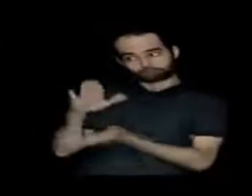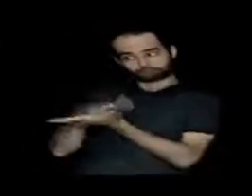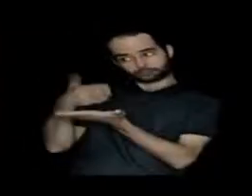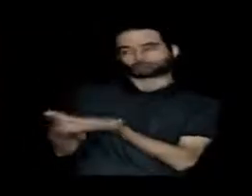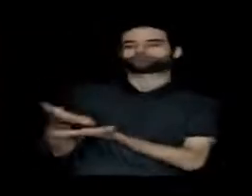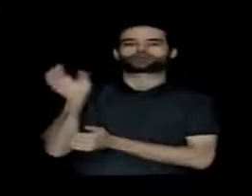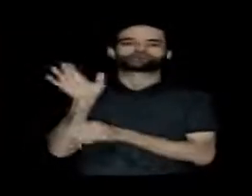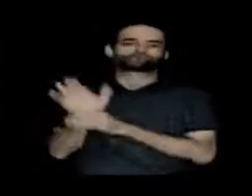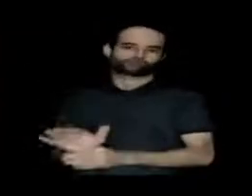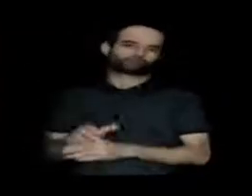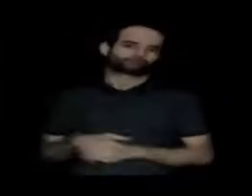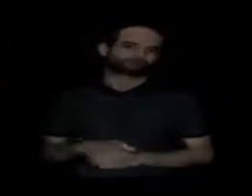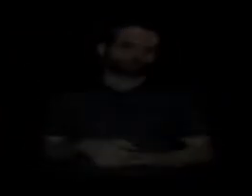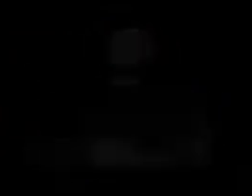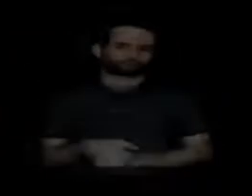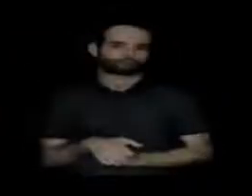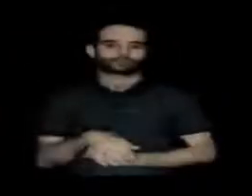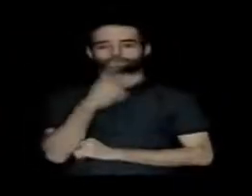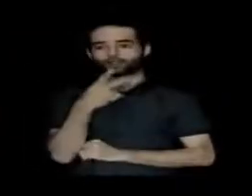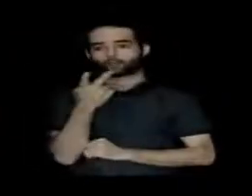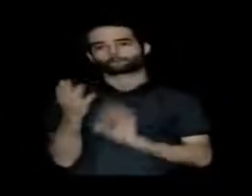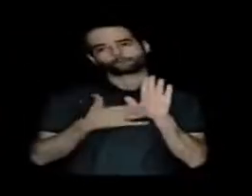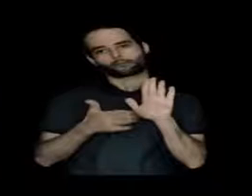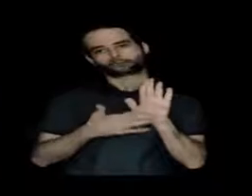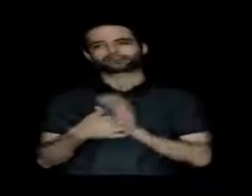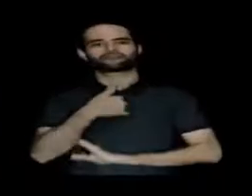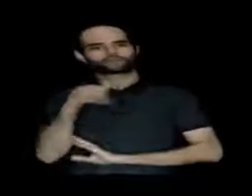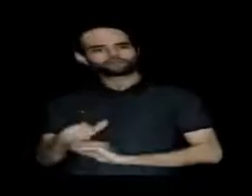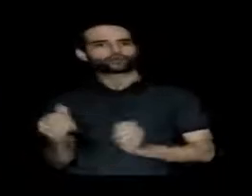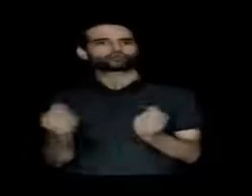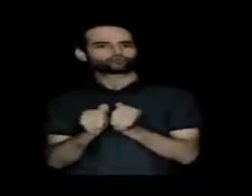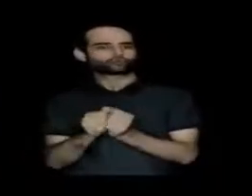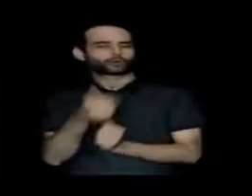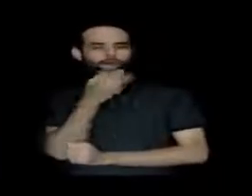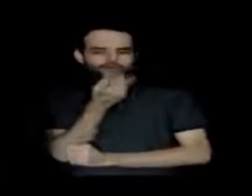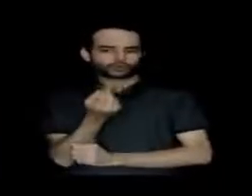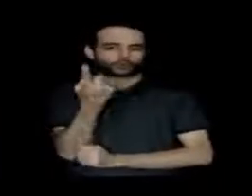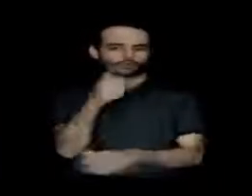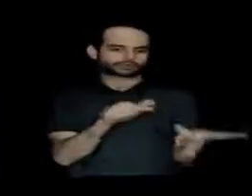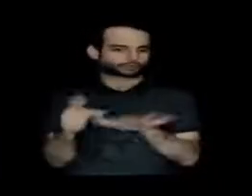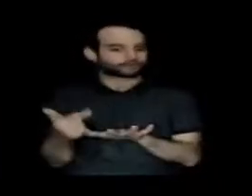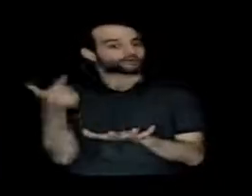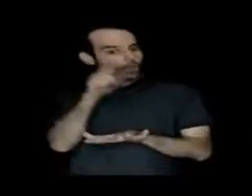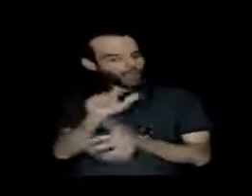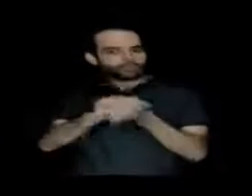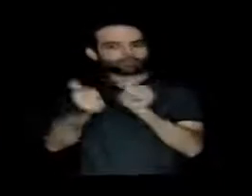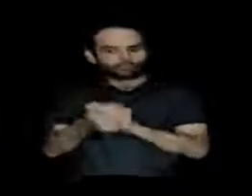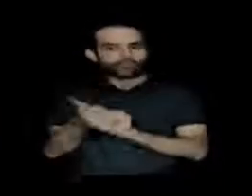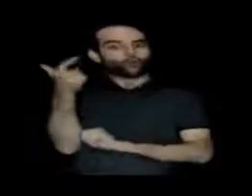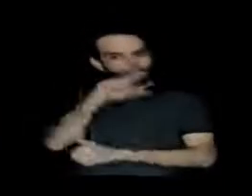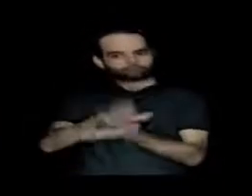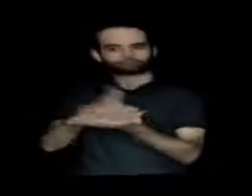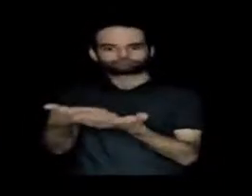science methodology because she took the normal course, the normal high school course, and I was also a